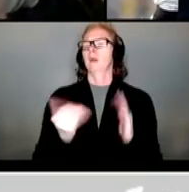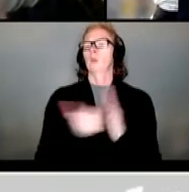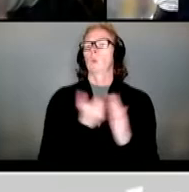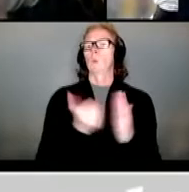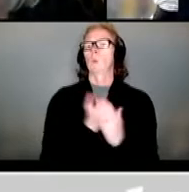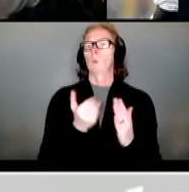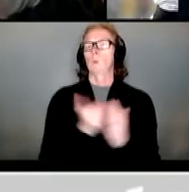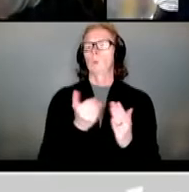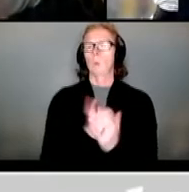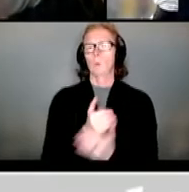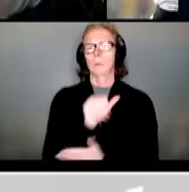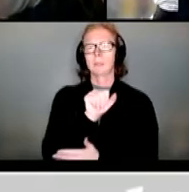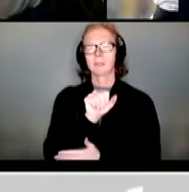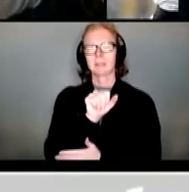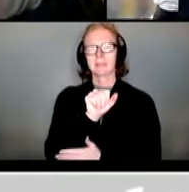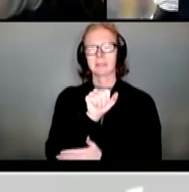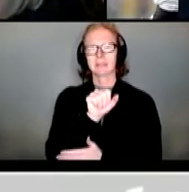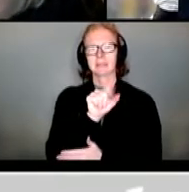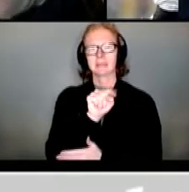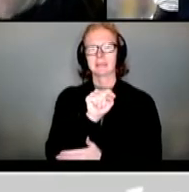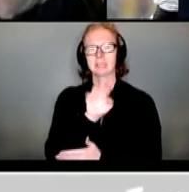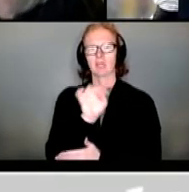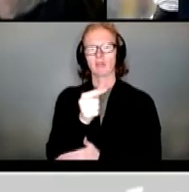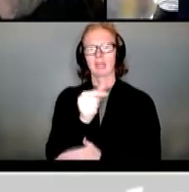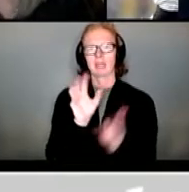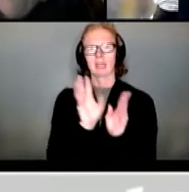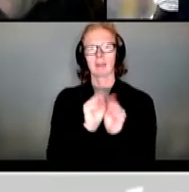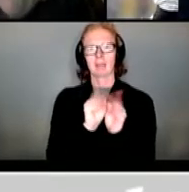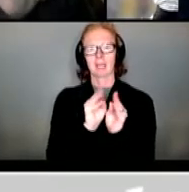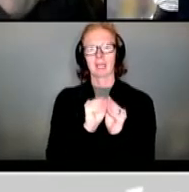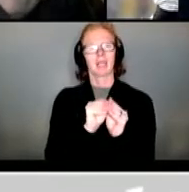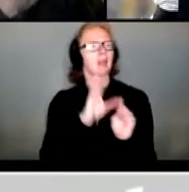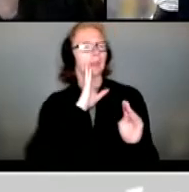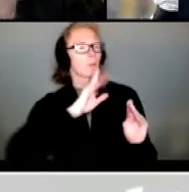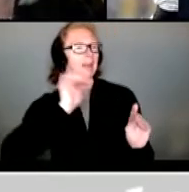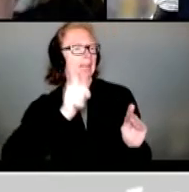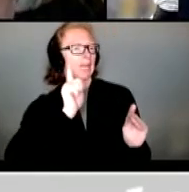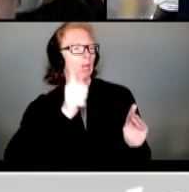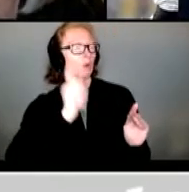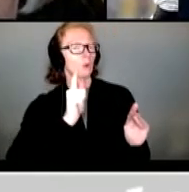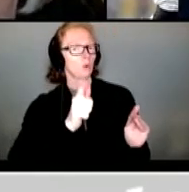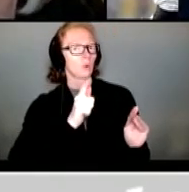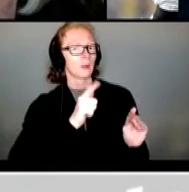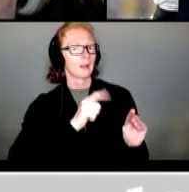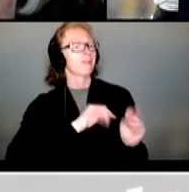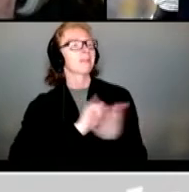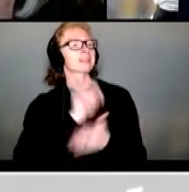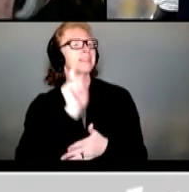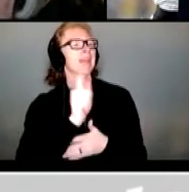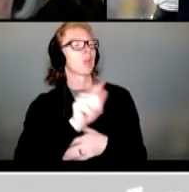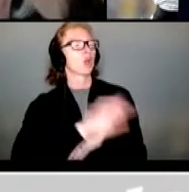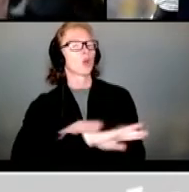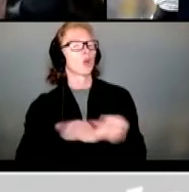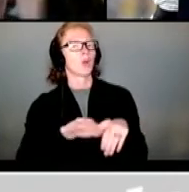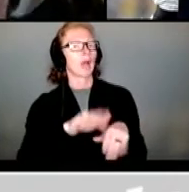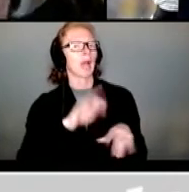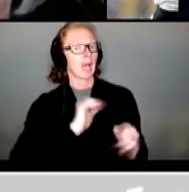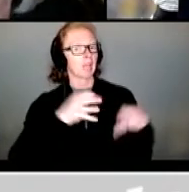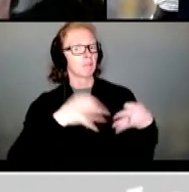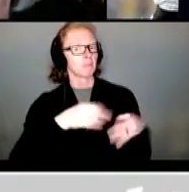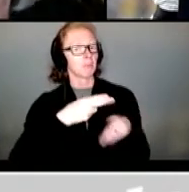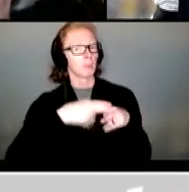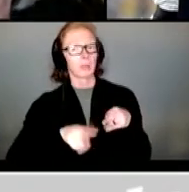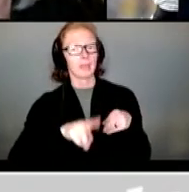steering committee process is. That'll be later on in the agenda. That'll be later on in the agenda, but I can give a